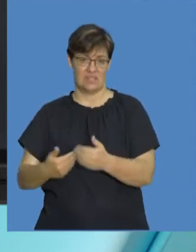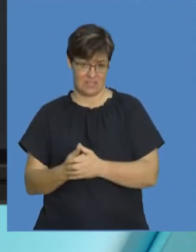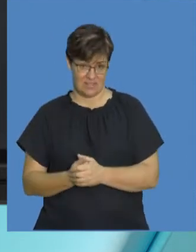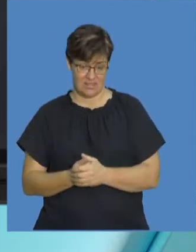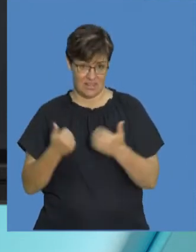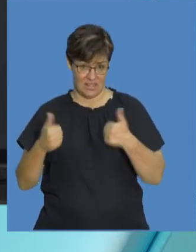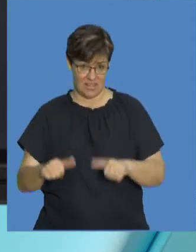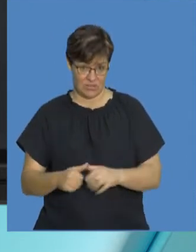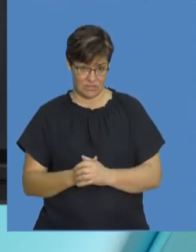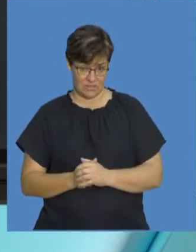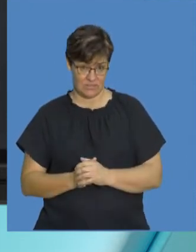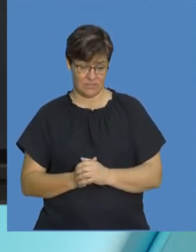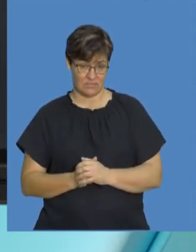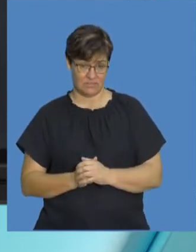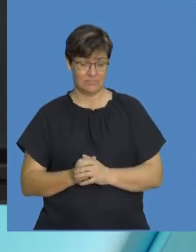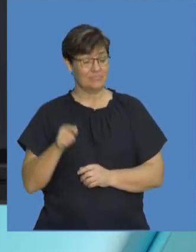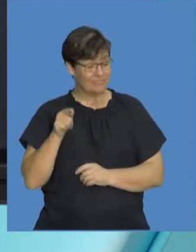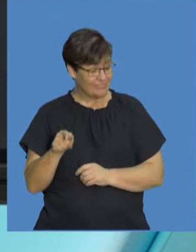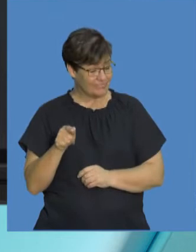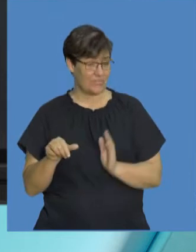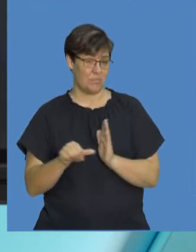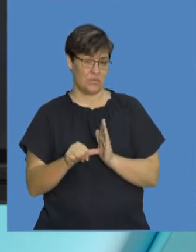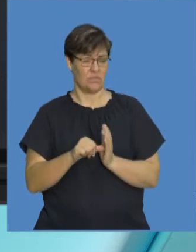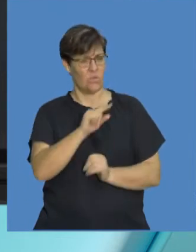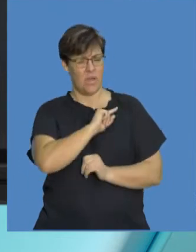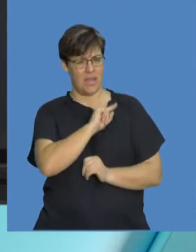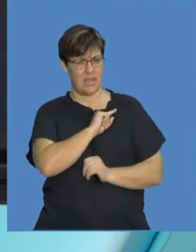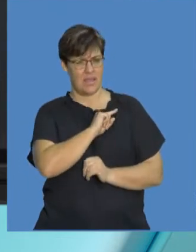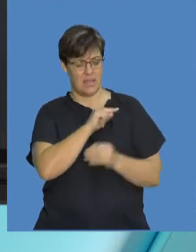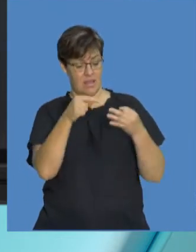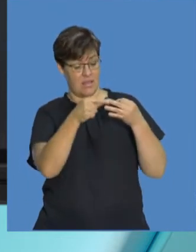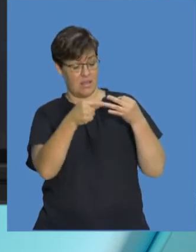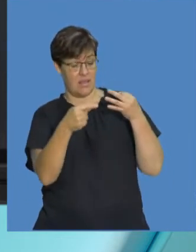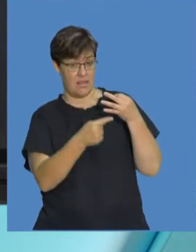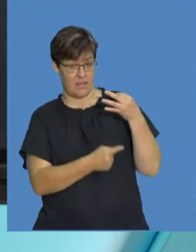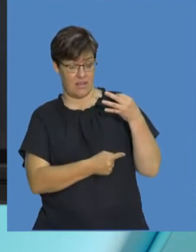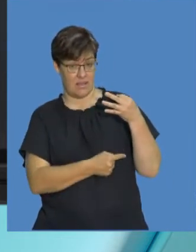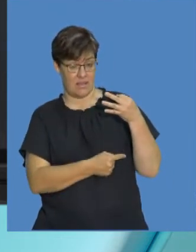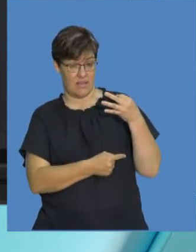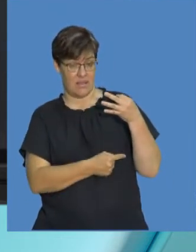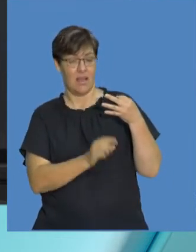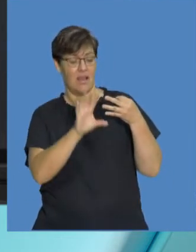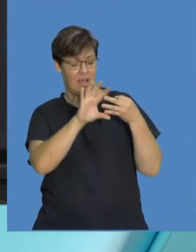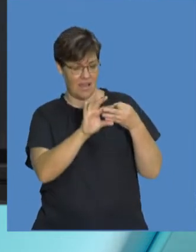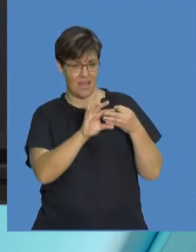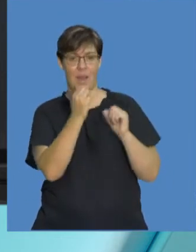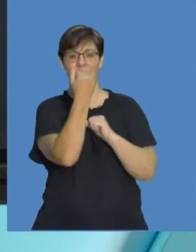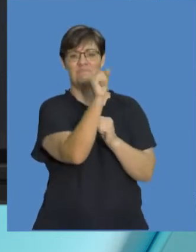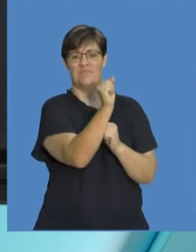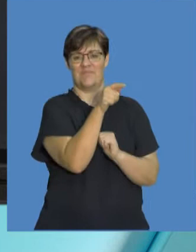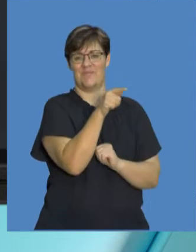in process stock account. That is important. Why? Because those three cost components deal with